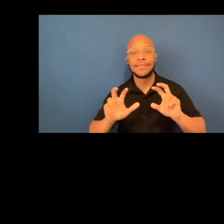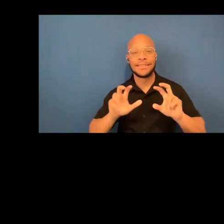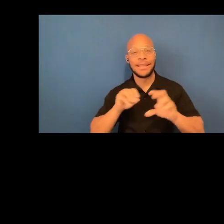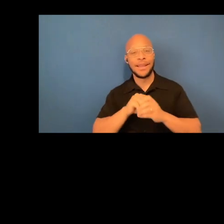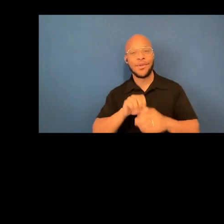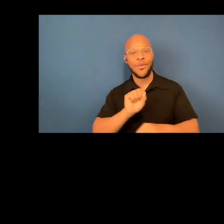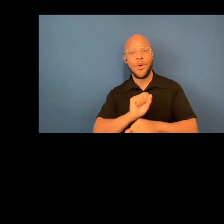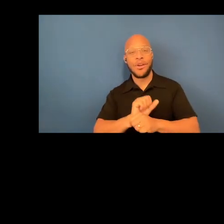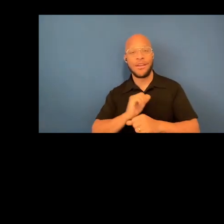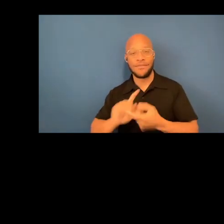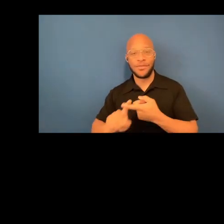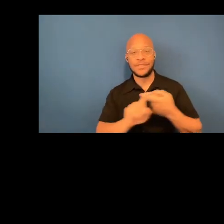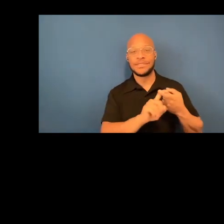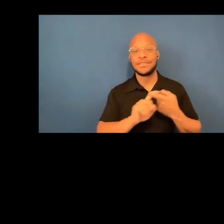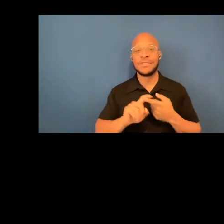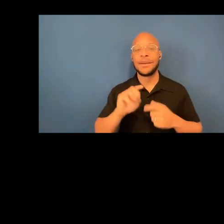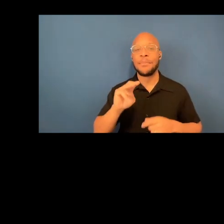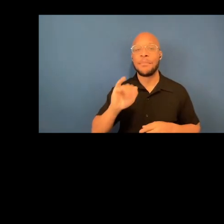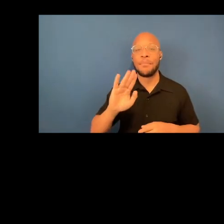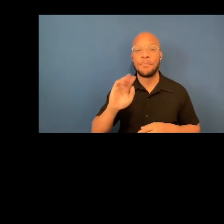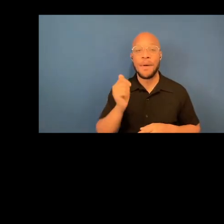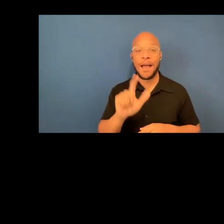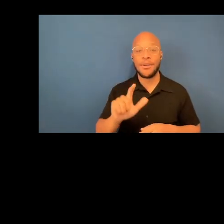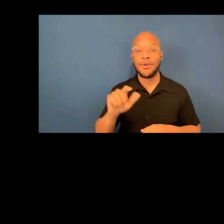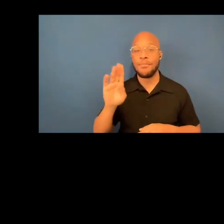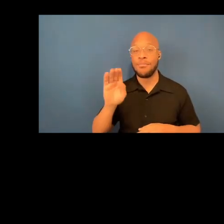and Patrick Foley, and